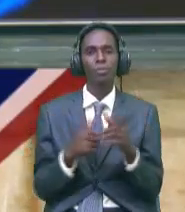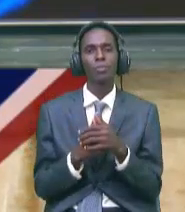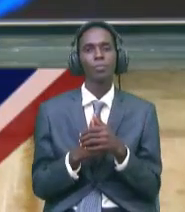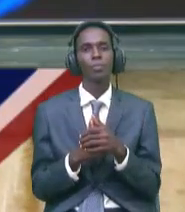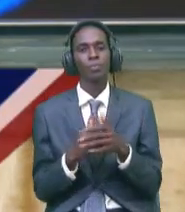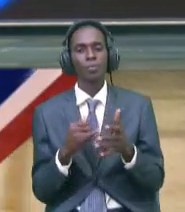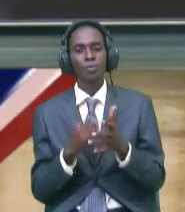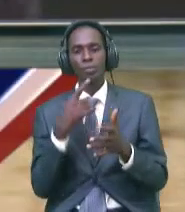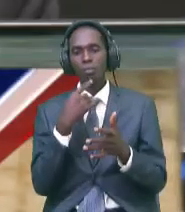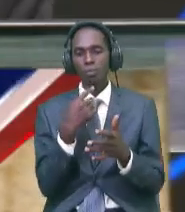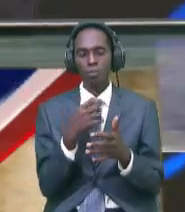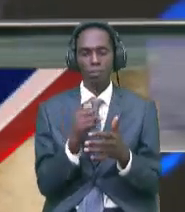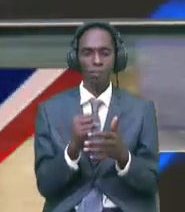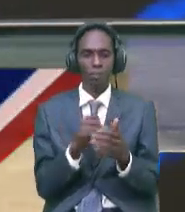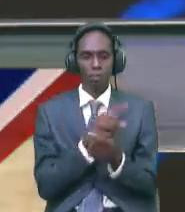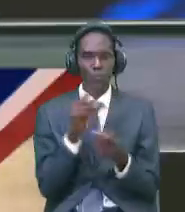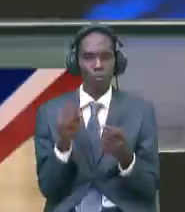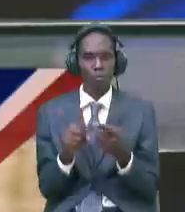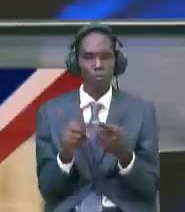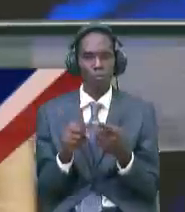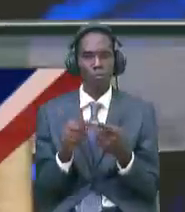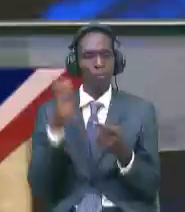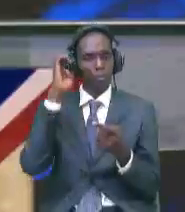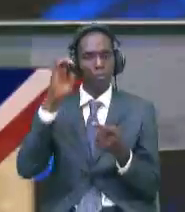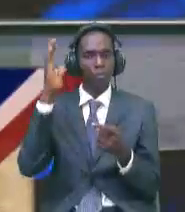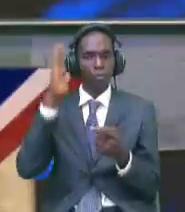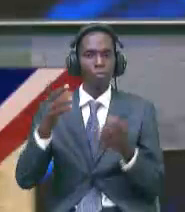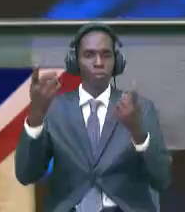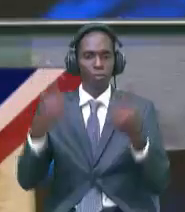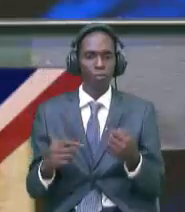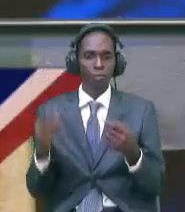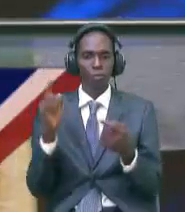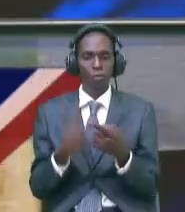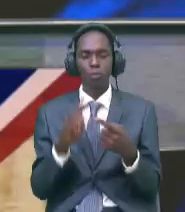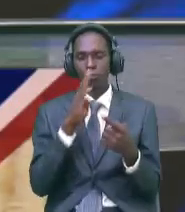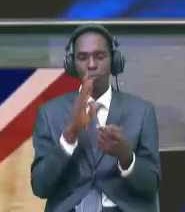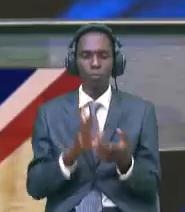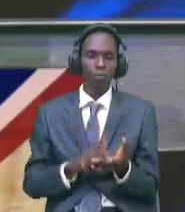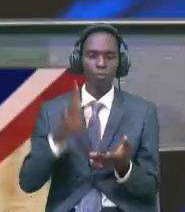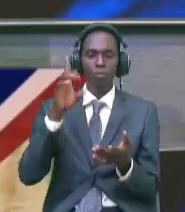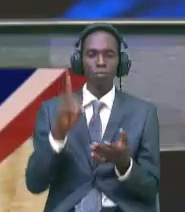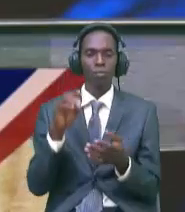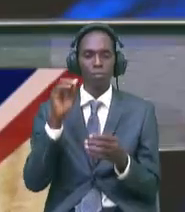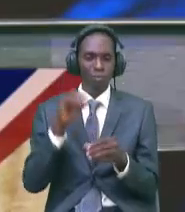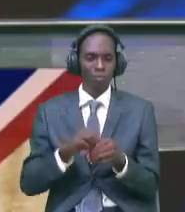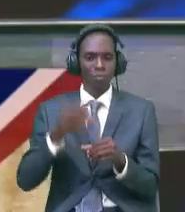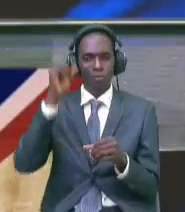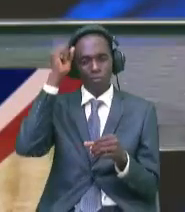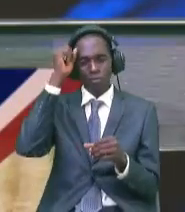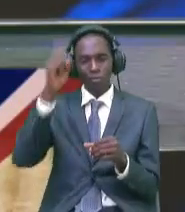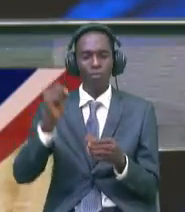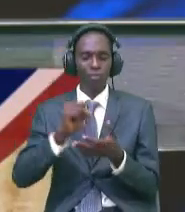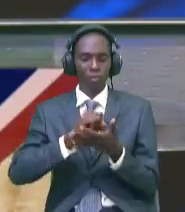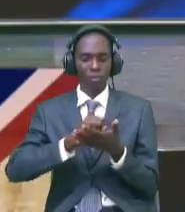10. It says, when he shall come to be glorified in his